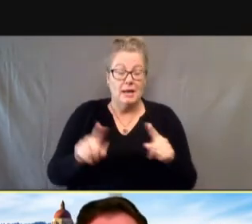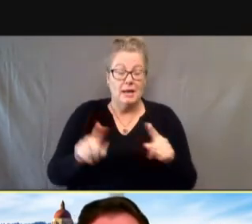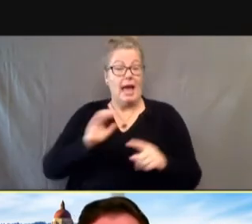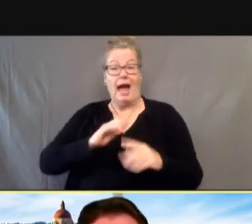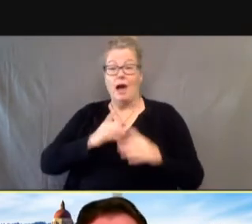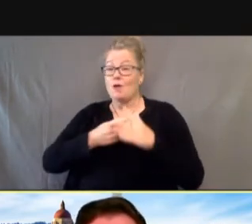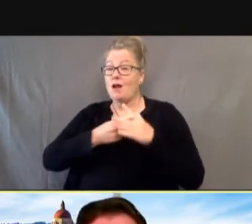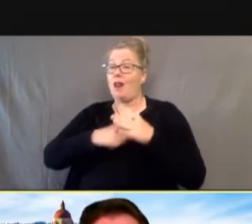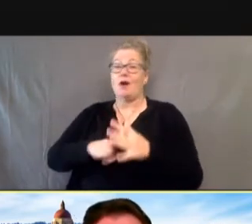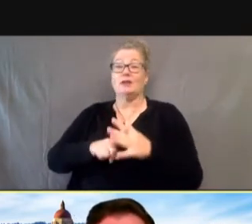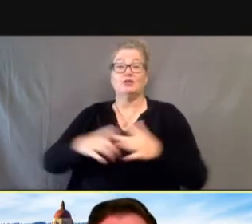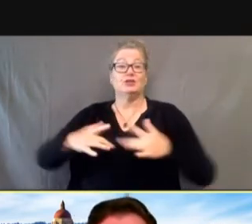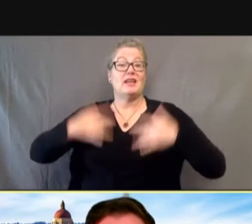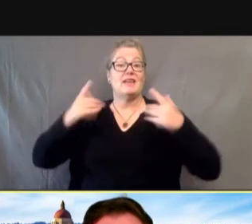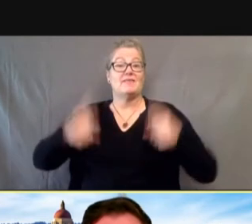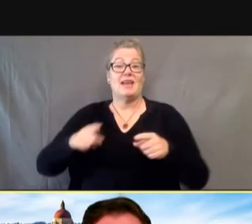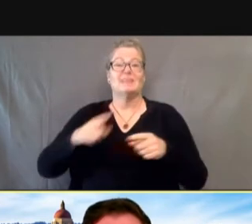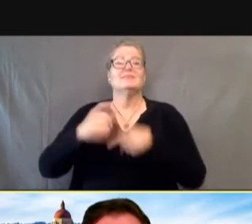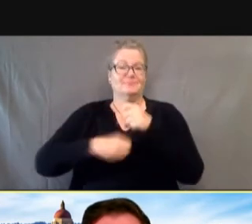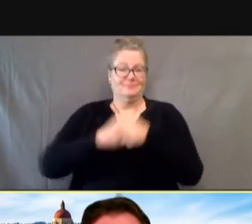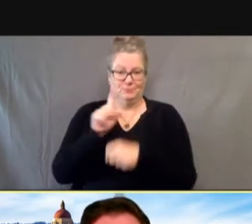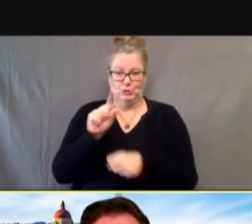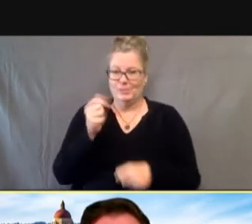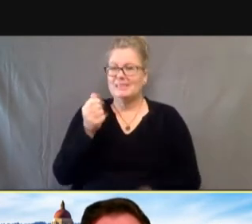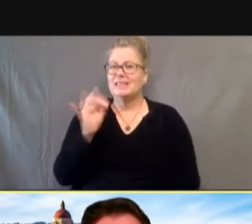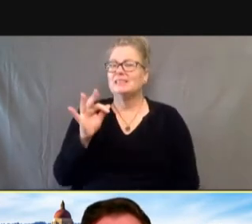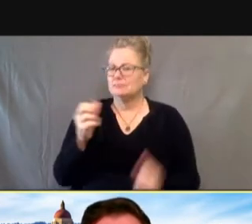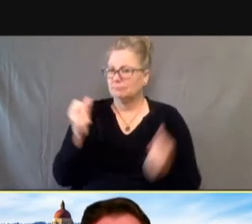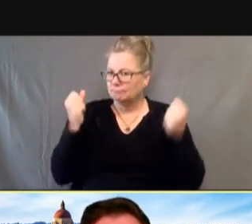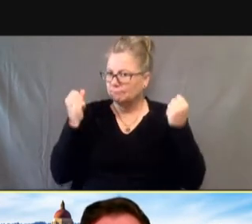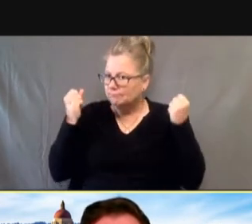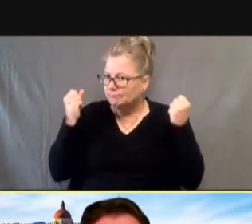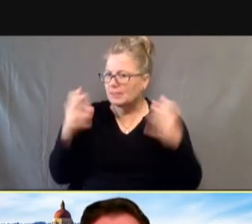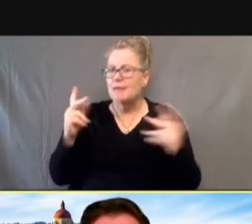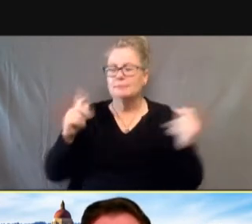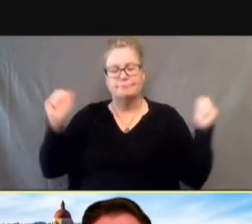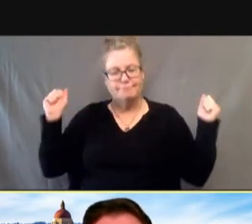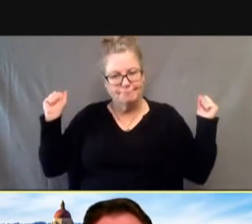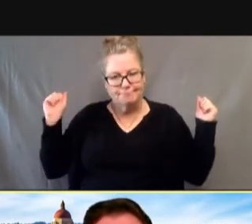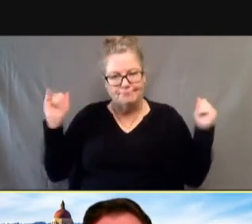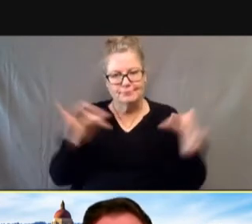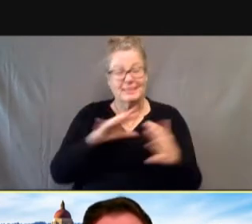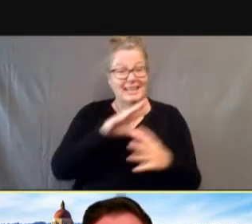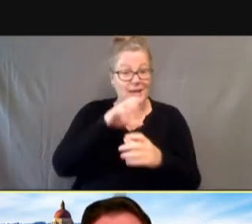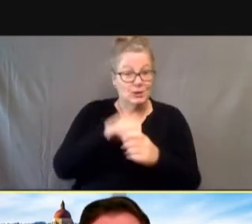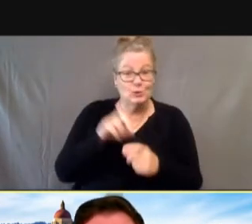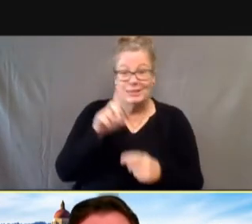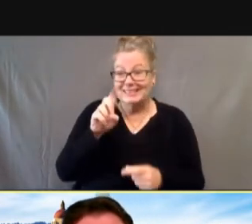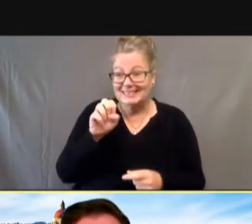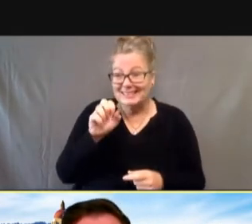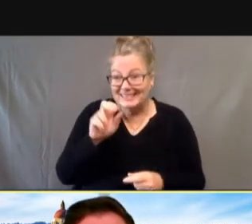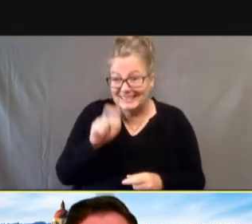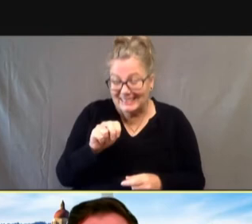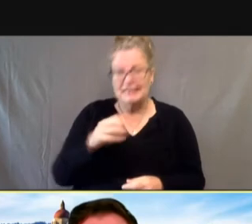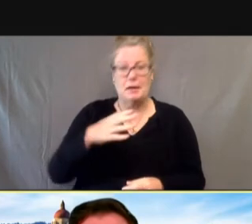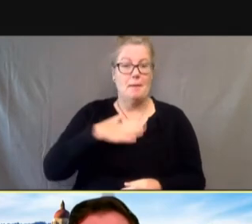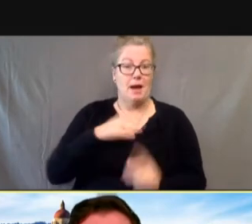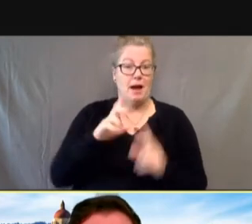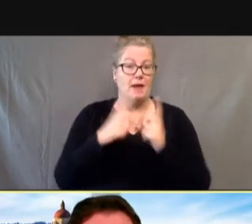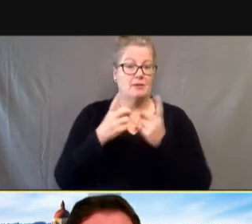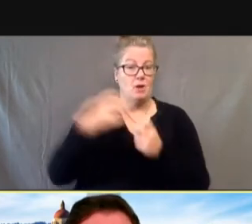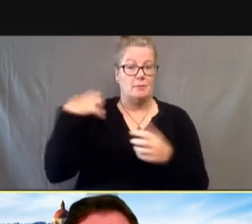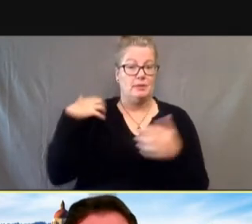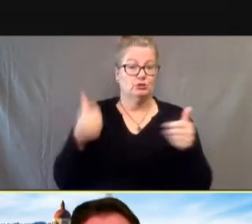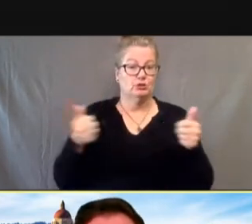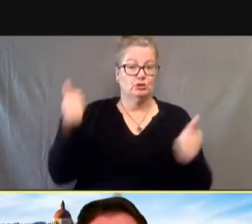in 2019, which was well attended, including the dean and my department chair. An important event that happened was we were approached